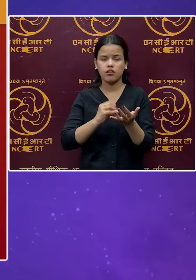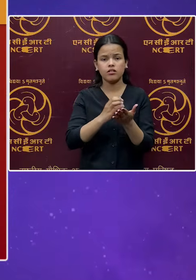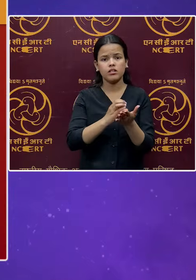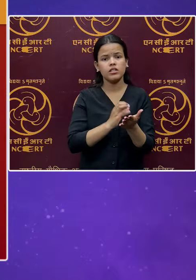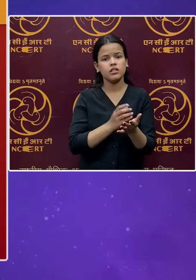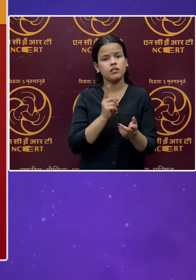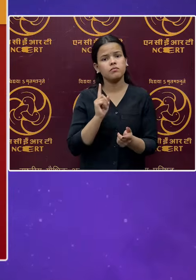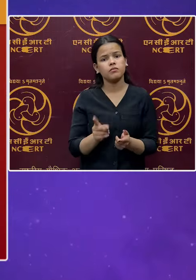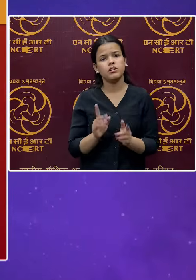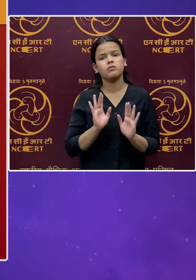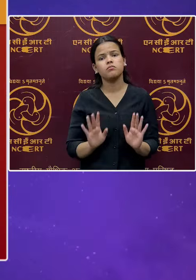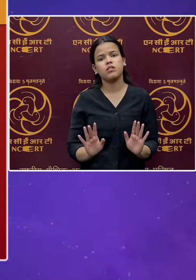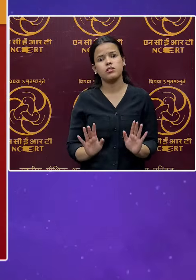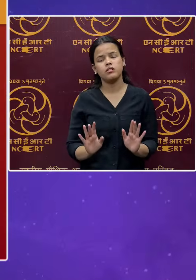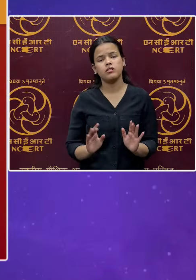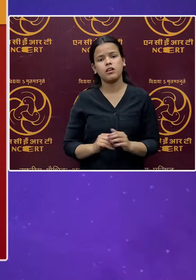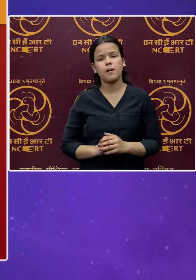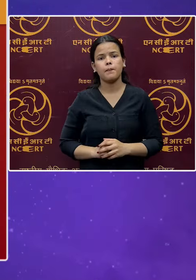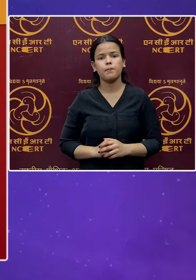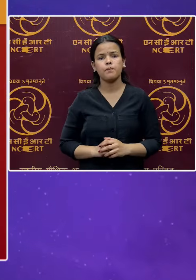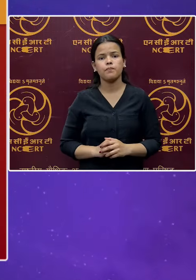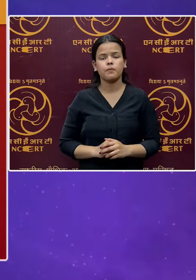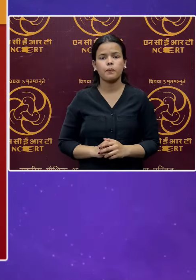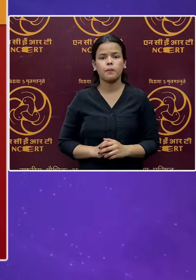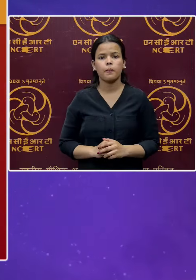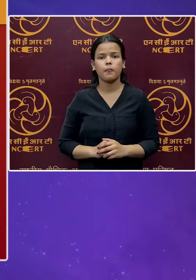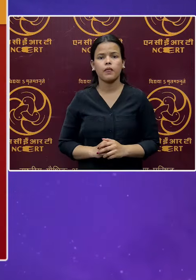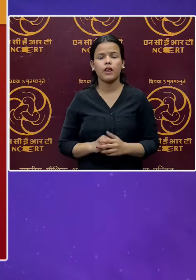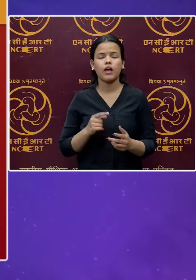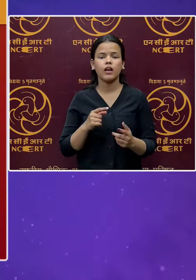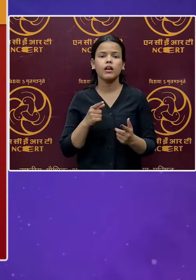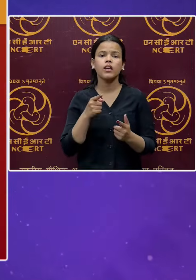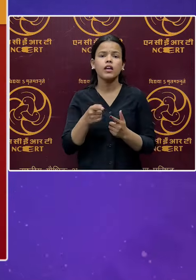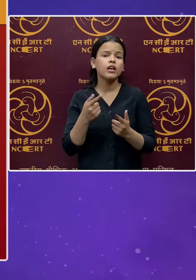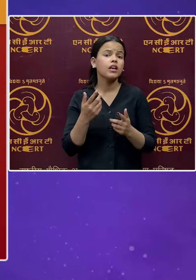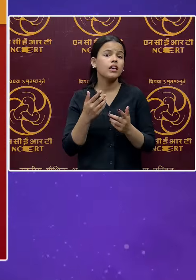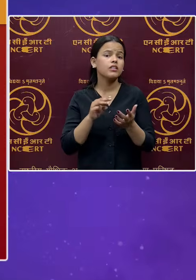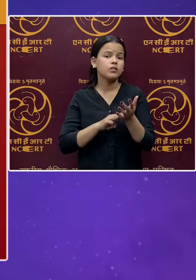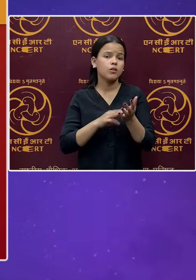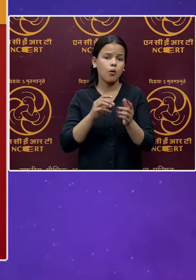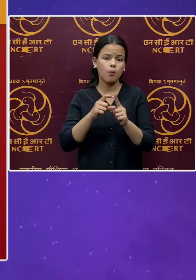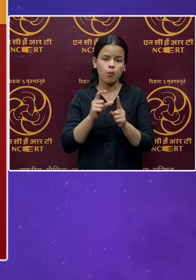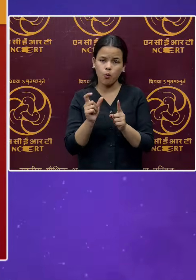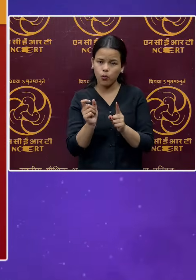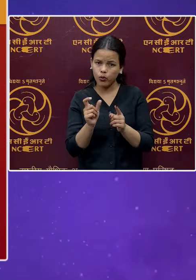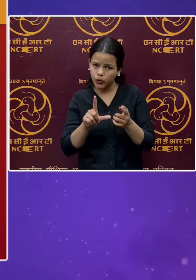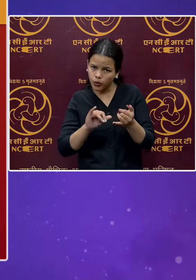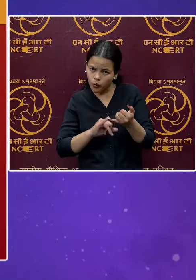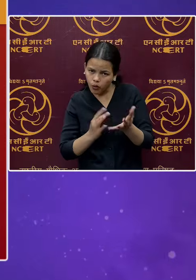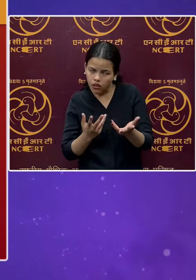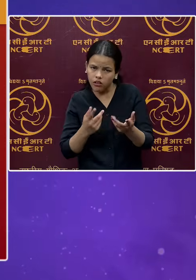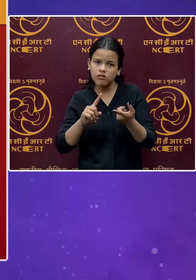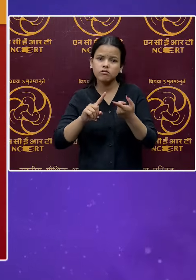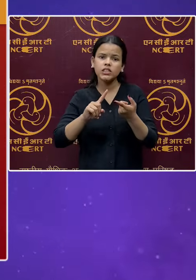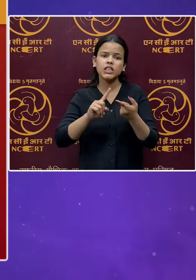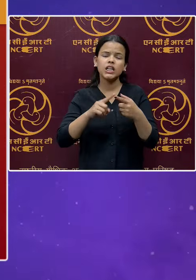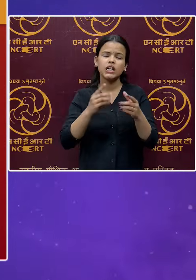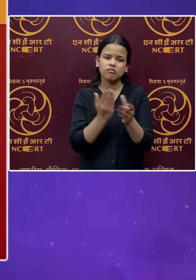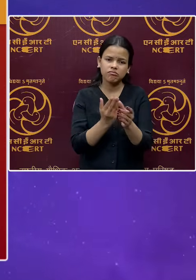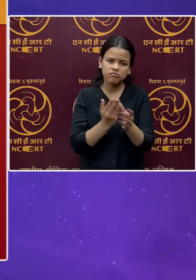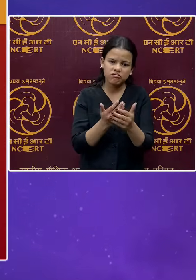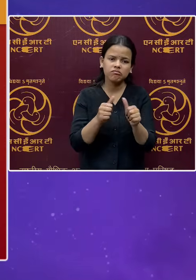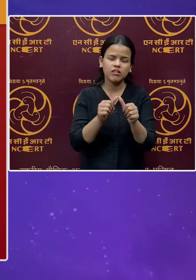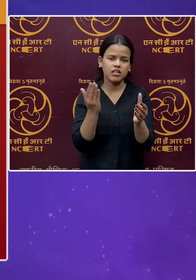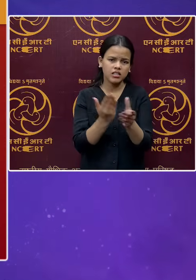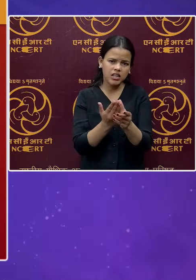be able to access the content of that particular course, its modules, its e-learning modules, e-content, assessment, discussion